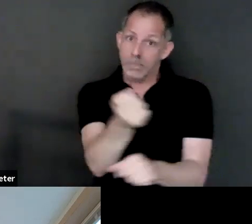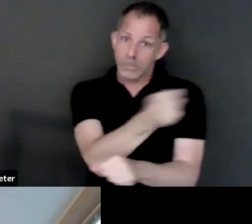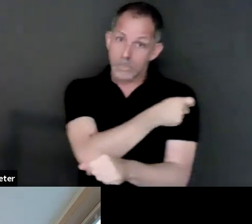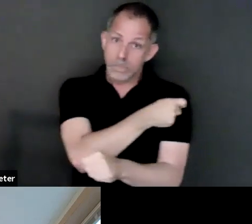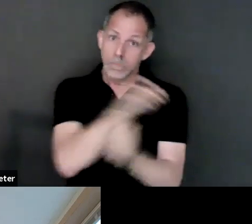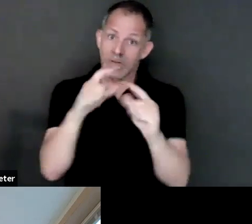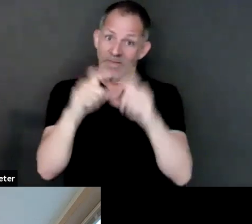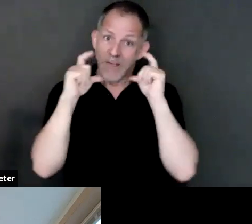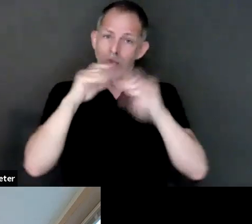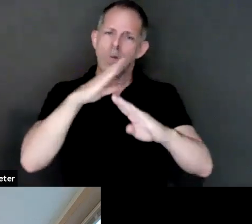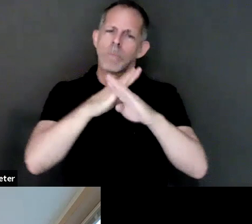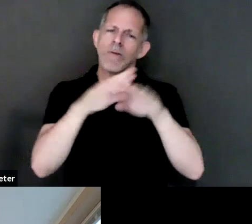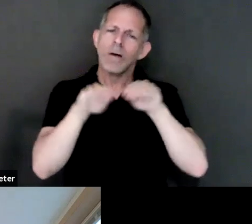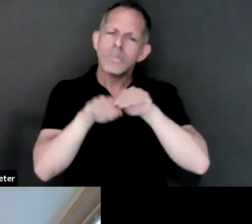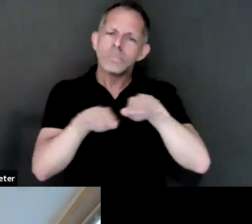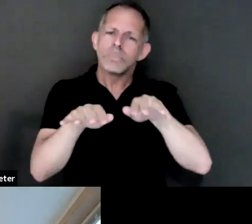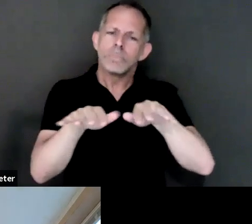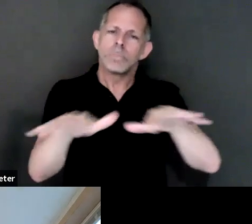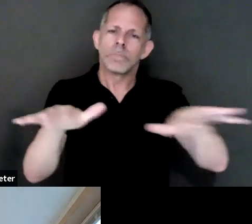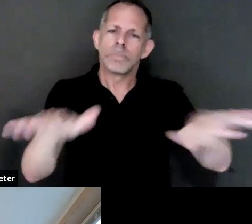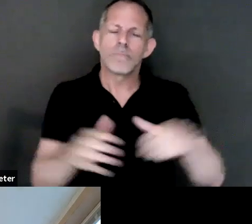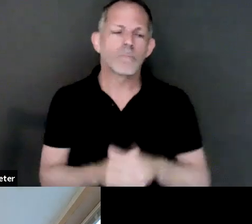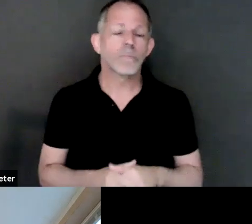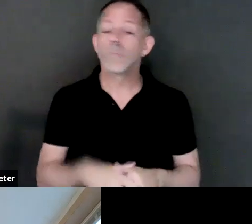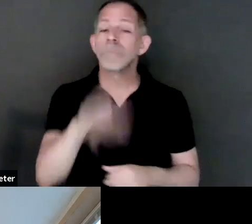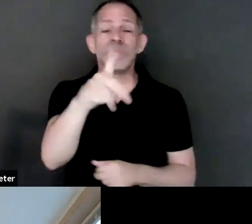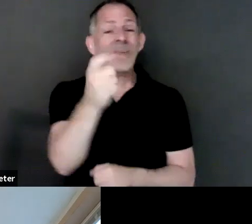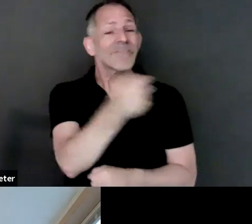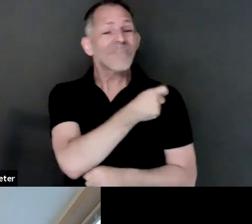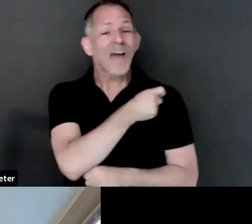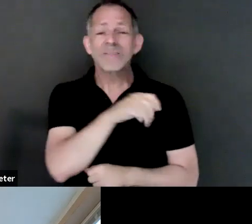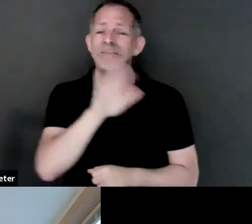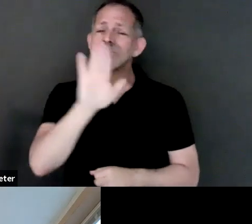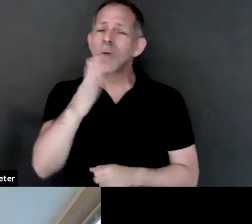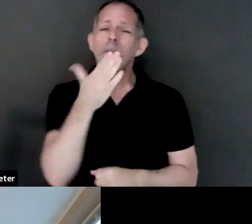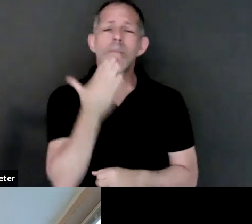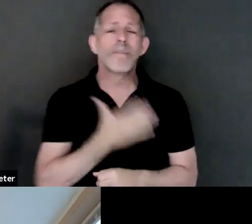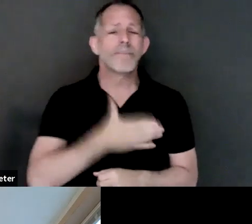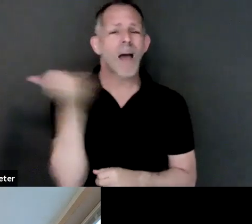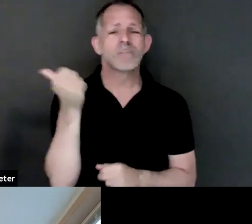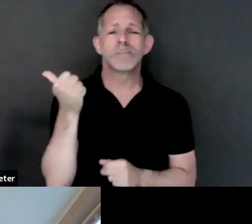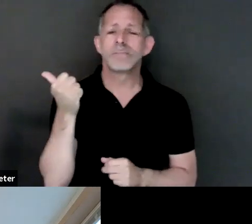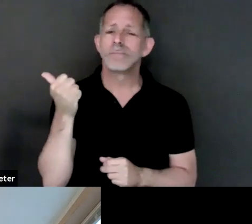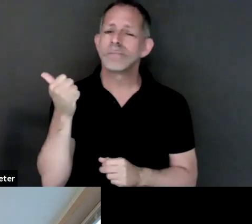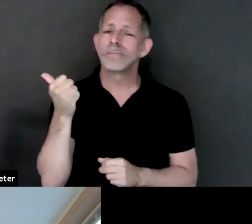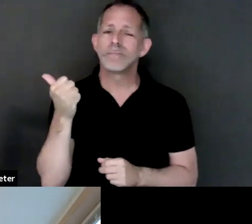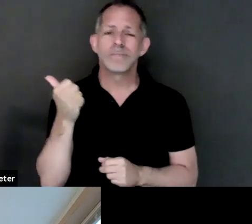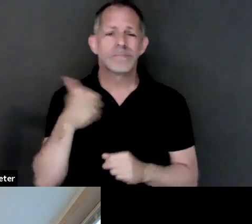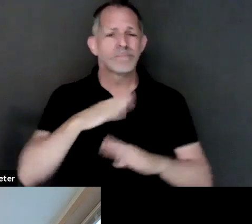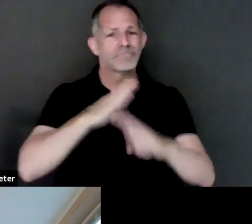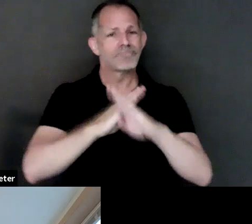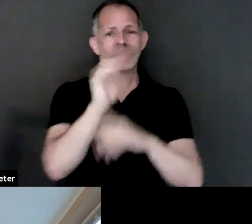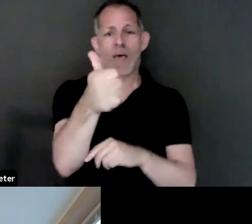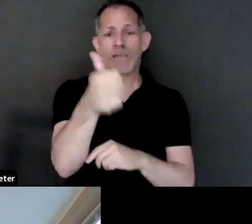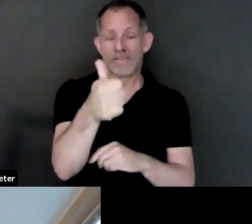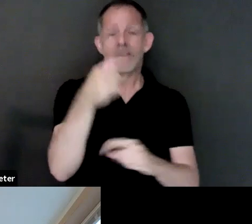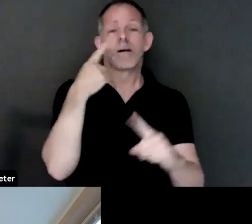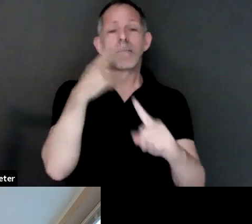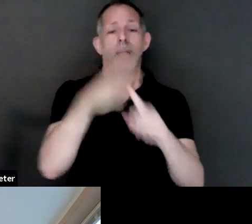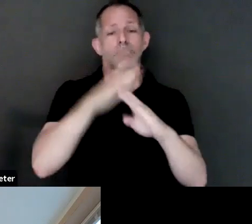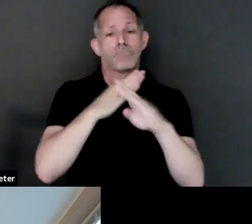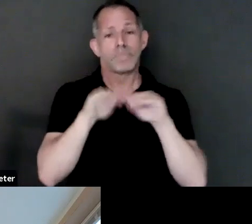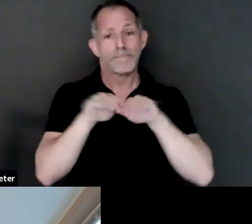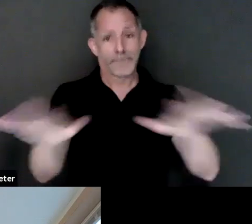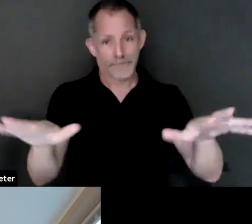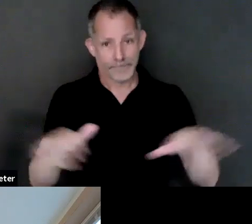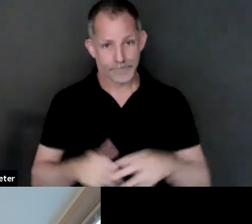defense, but they can't be our only defense right now. As I mentioned, more and more cases are occurring among the vaccinated for two reasons. One,